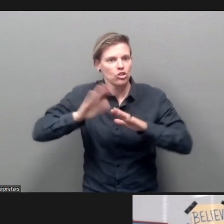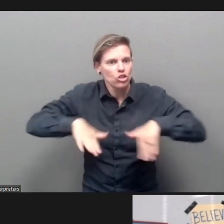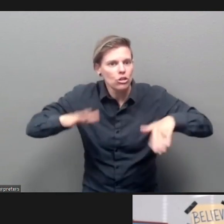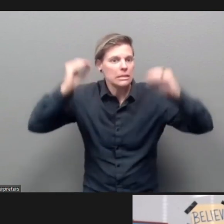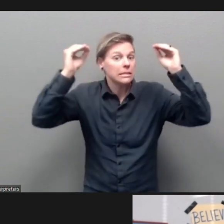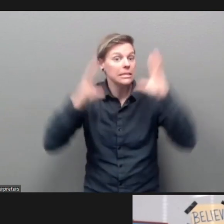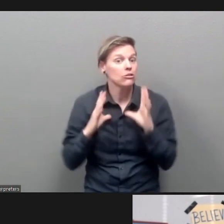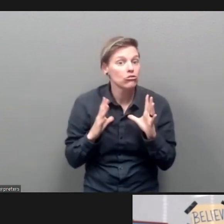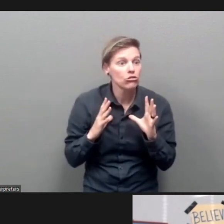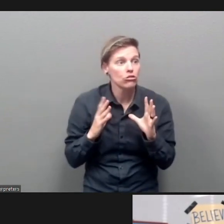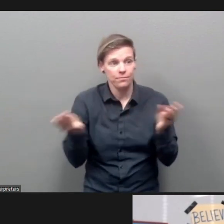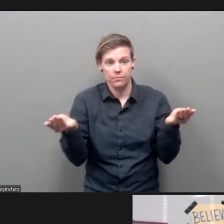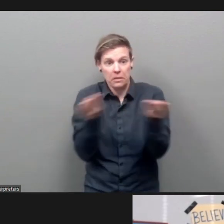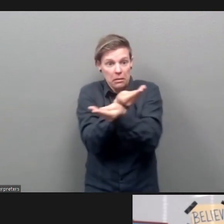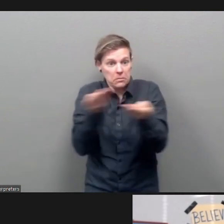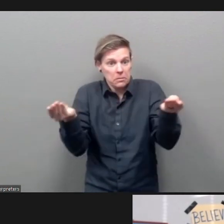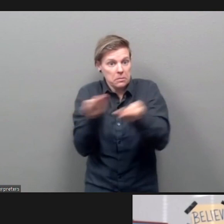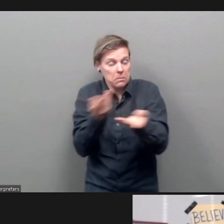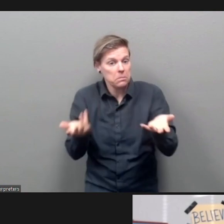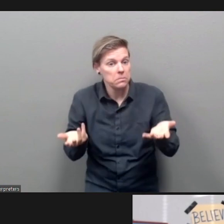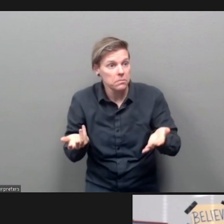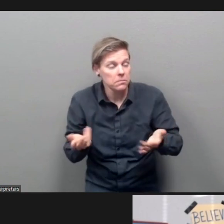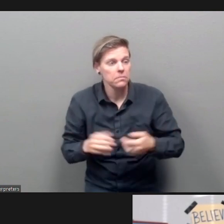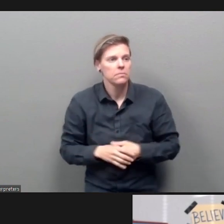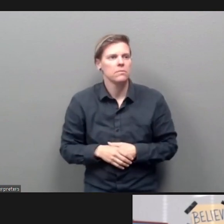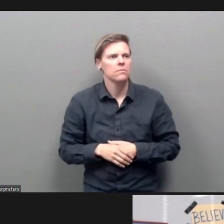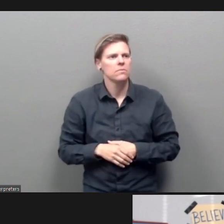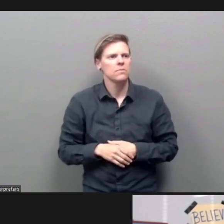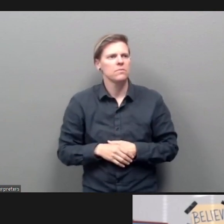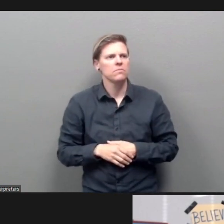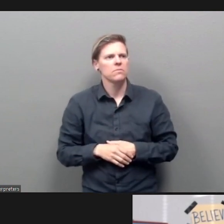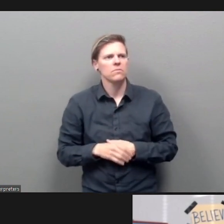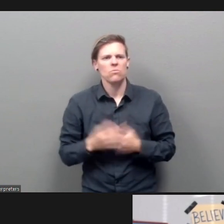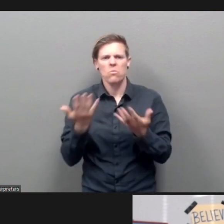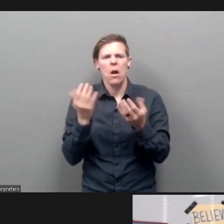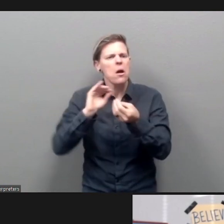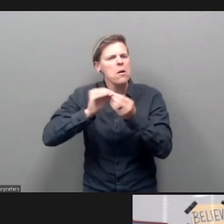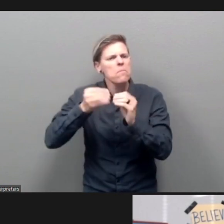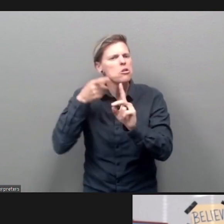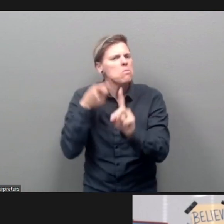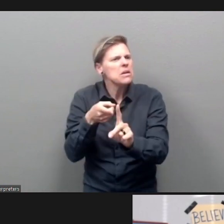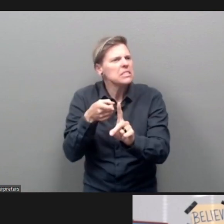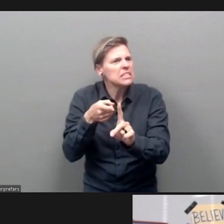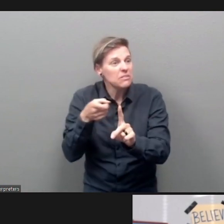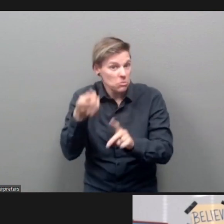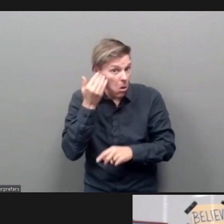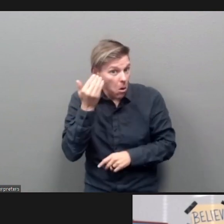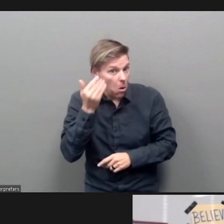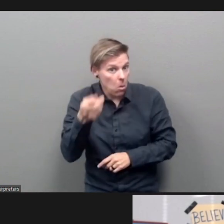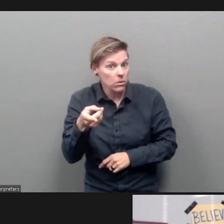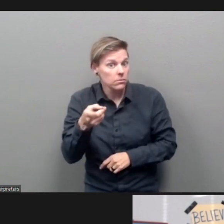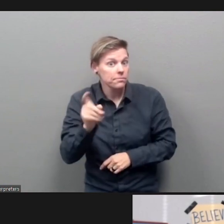lines of work. So what is the transmission rate among children, or do we know that?